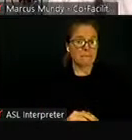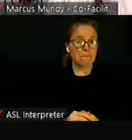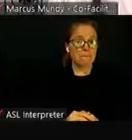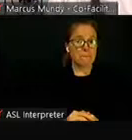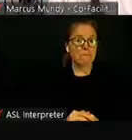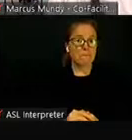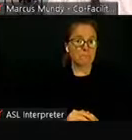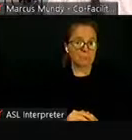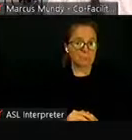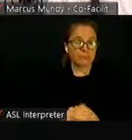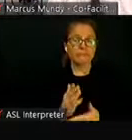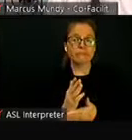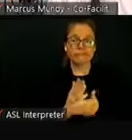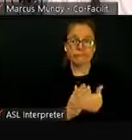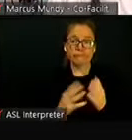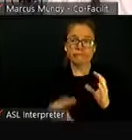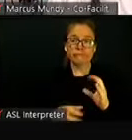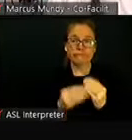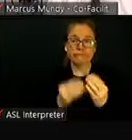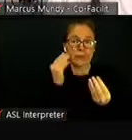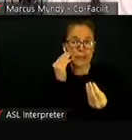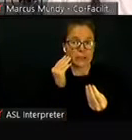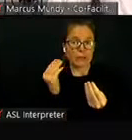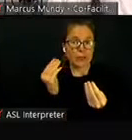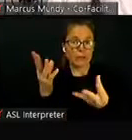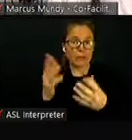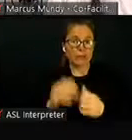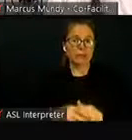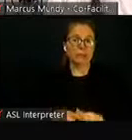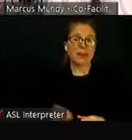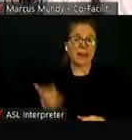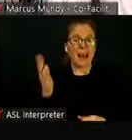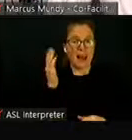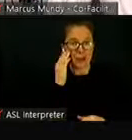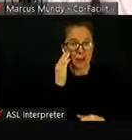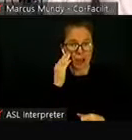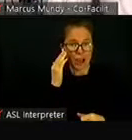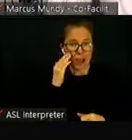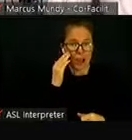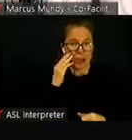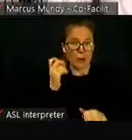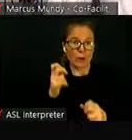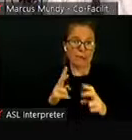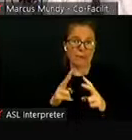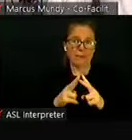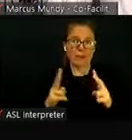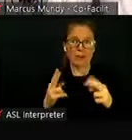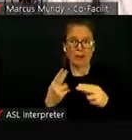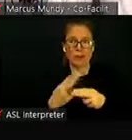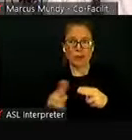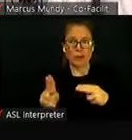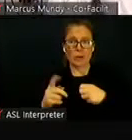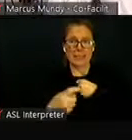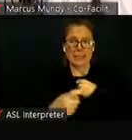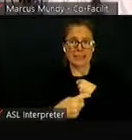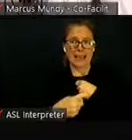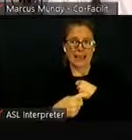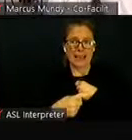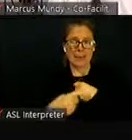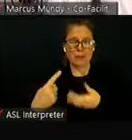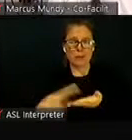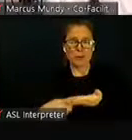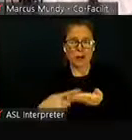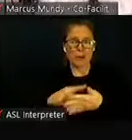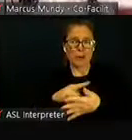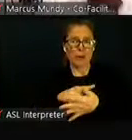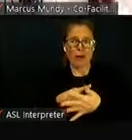So we do have some additional information. If I know that it's a very little time for us to cover the county's